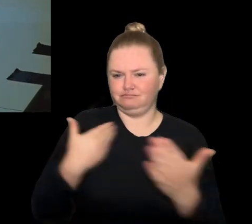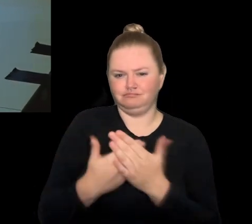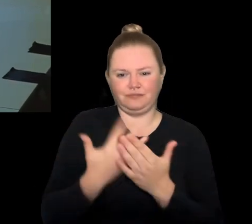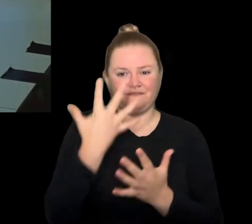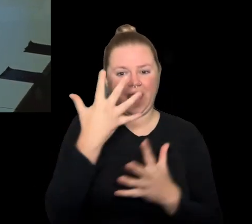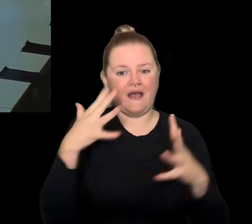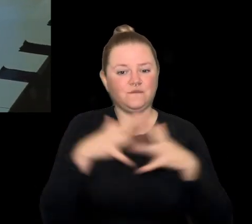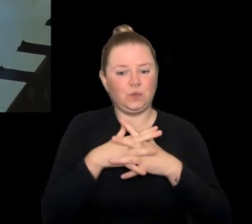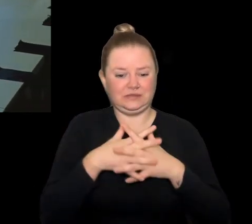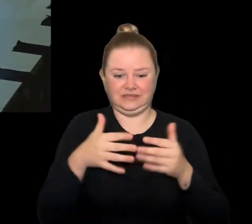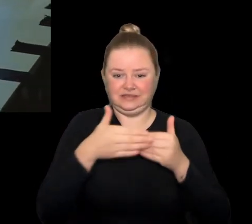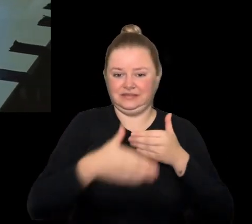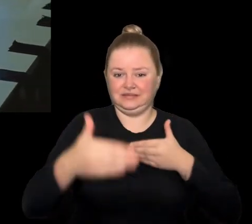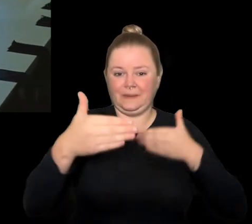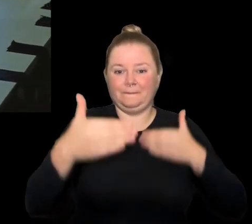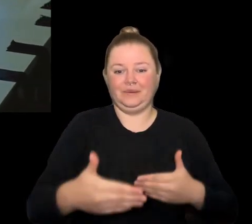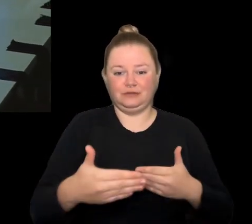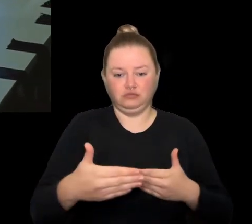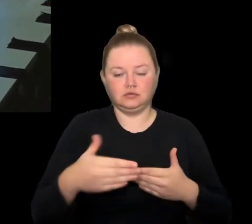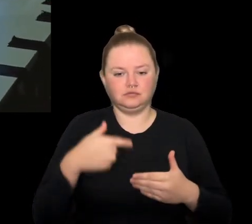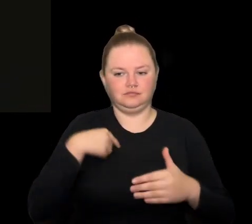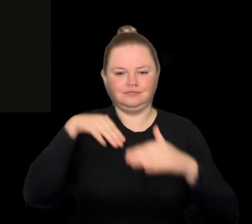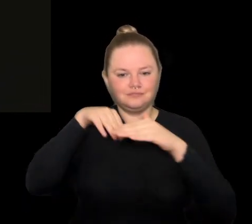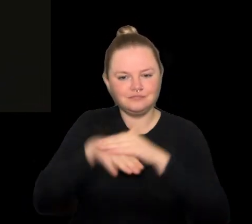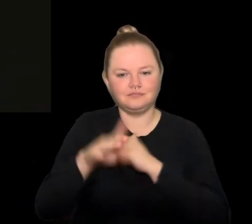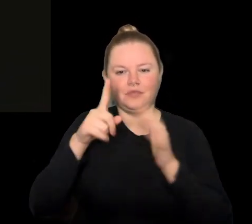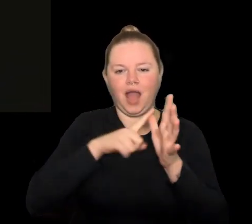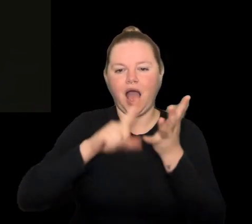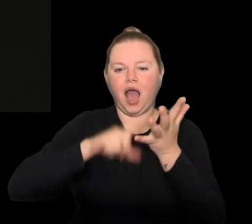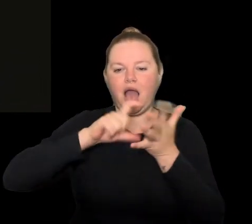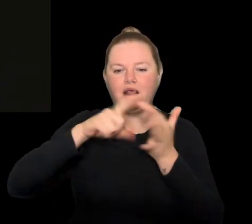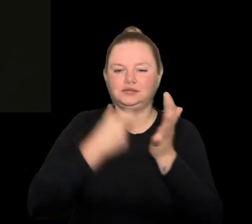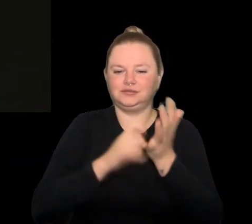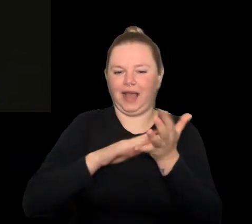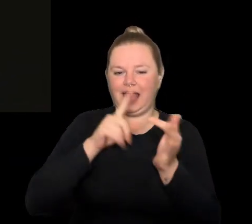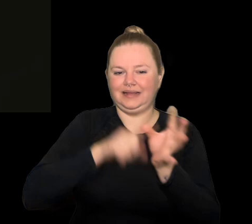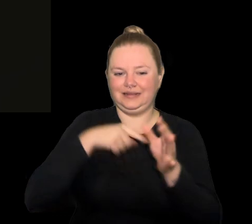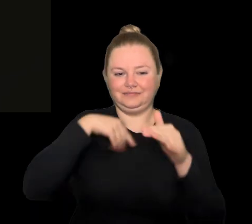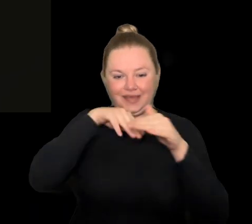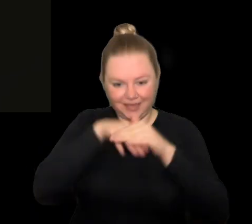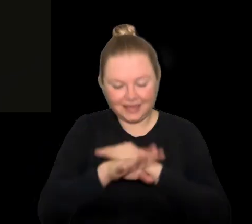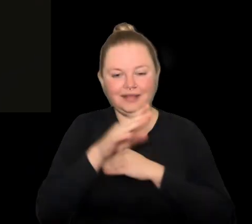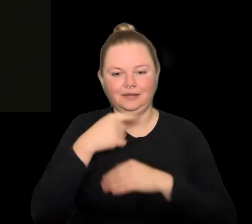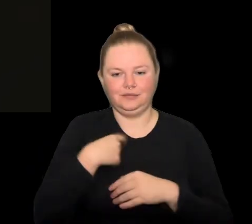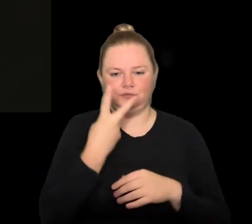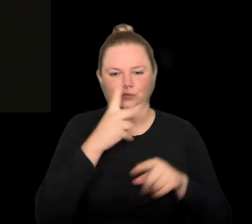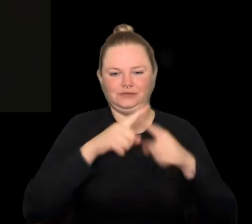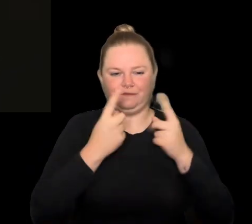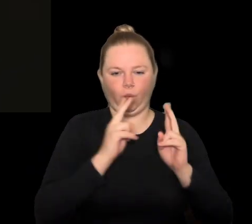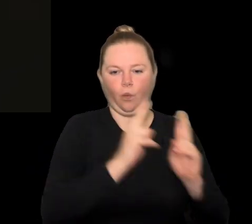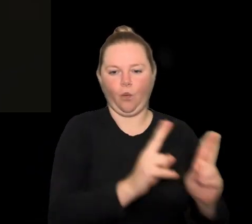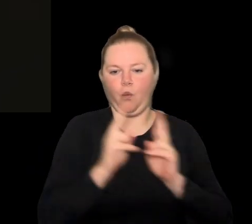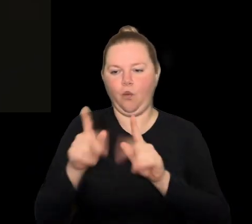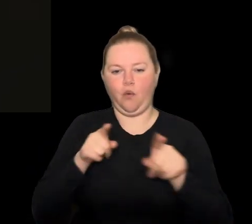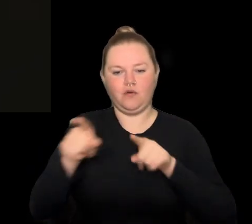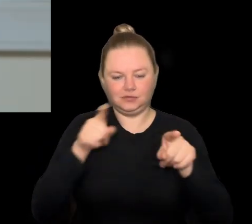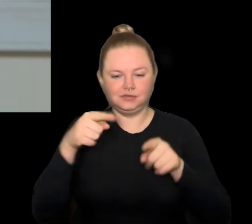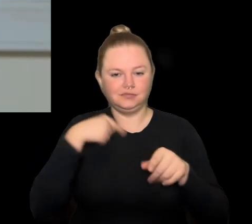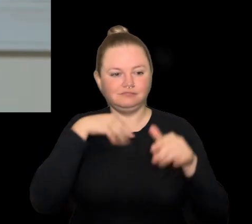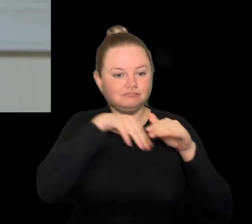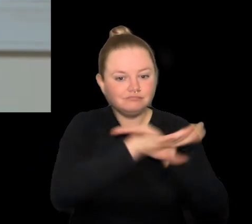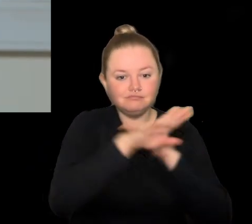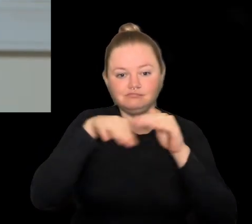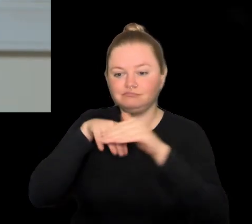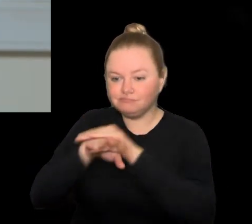over the period of about 5 weeks, I go into Alder Hey, and I was on the oncology and neurology